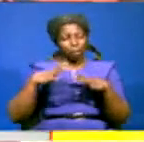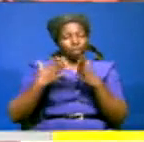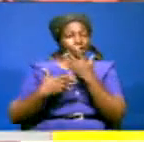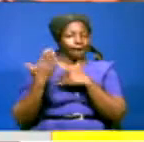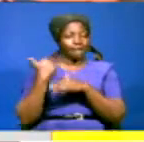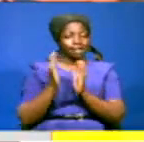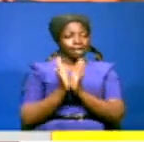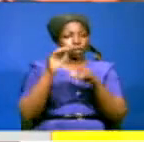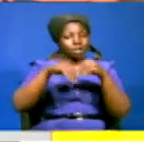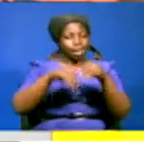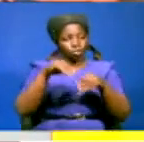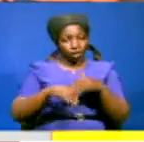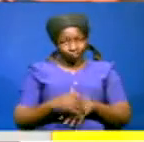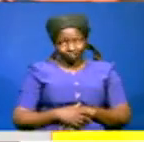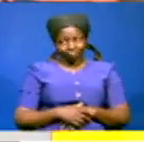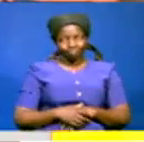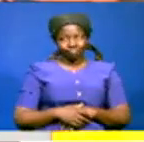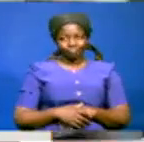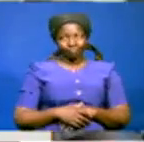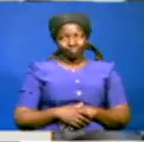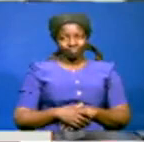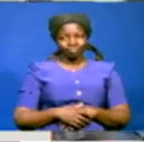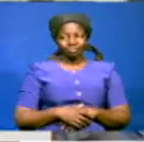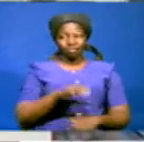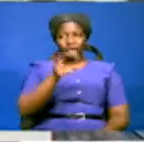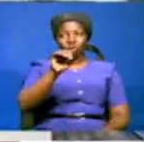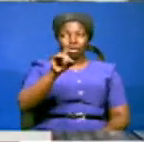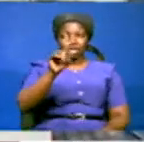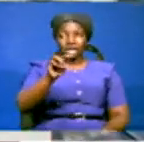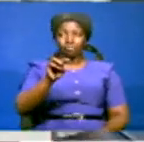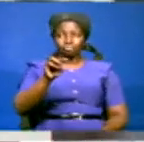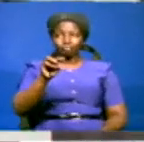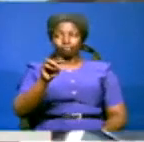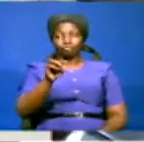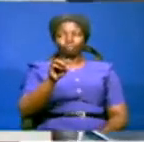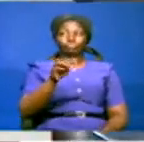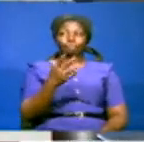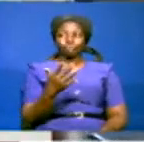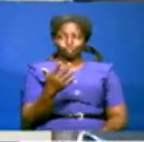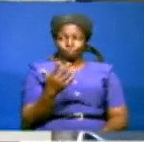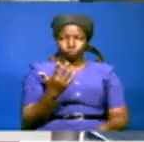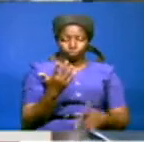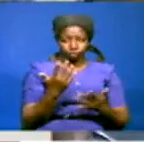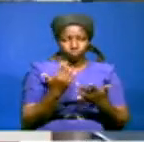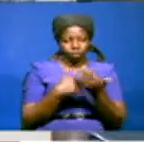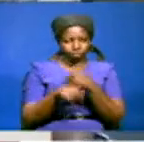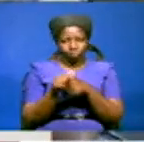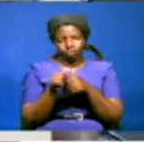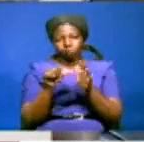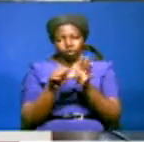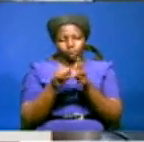As calls for the expulsion of rebel Orange Democratic Movement legislators gain momentum, GEM ODM Branch Executive